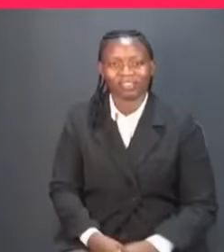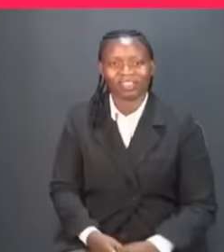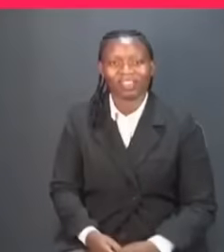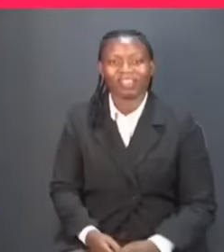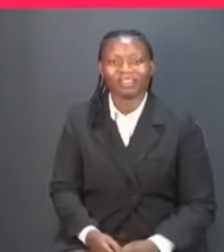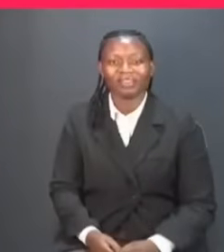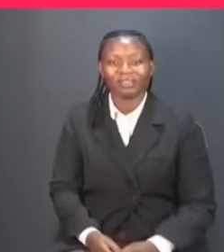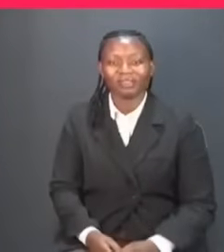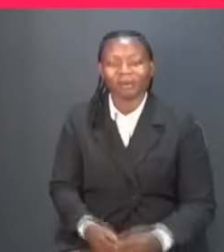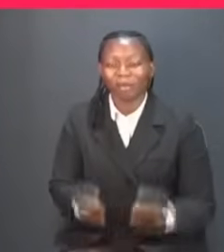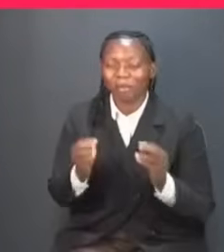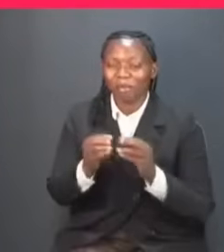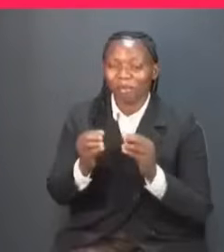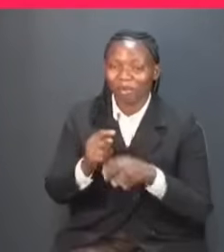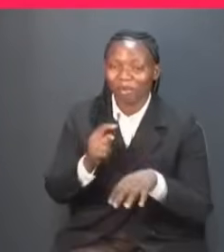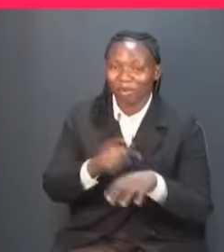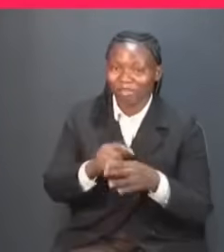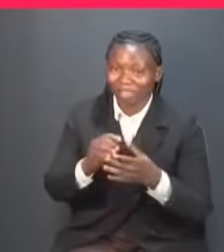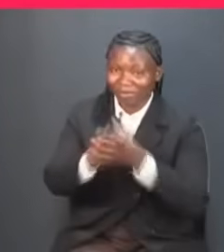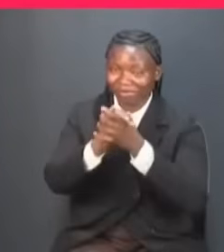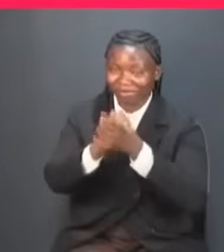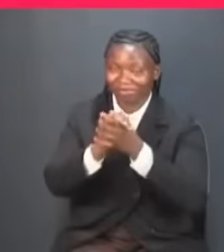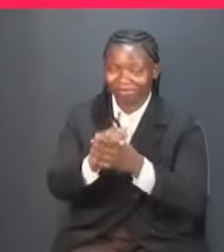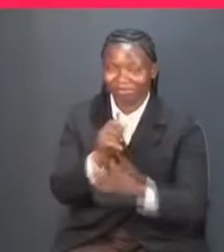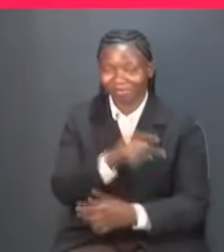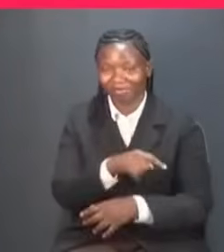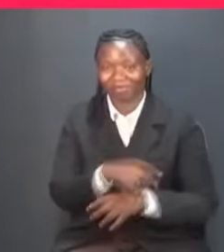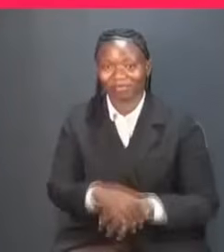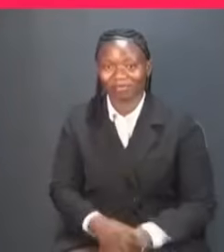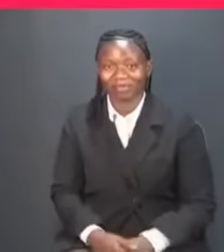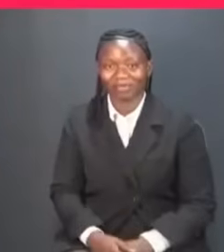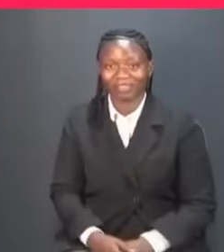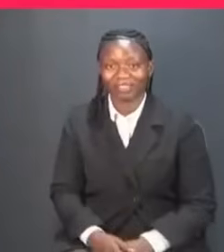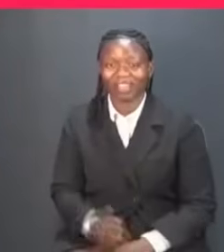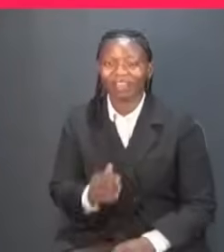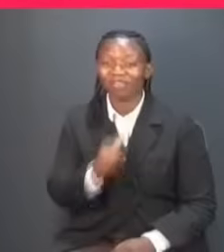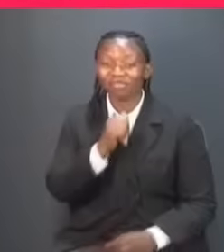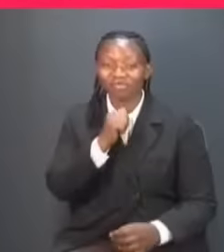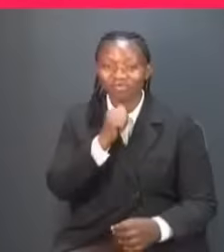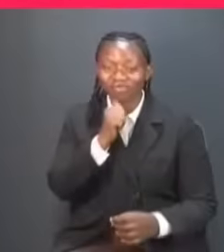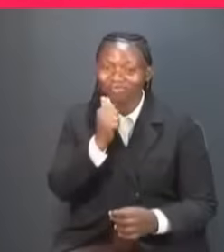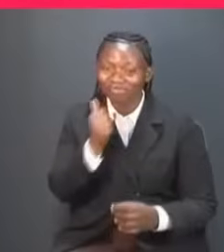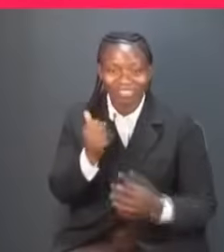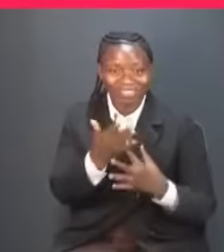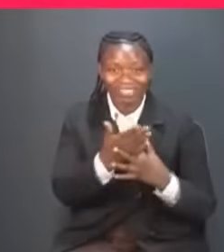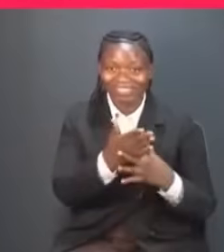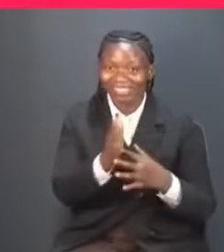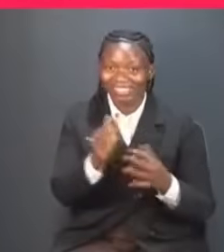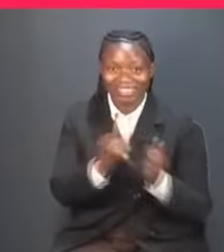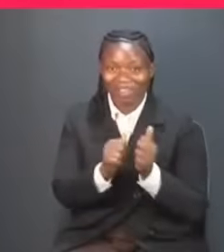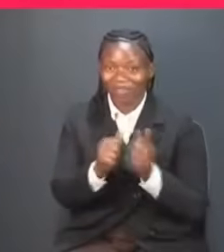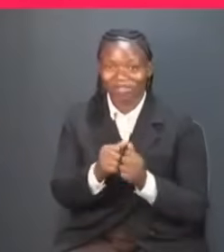many times. He hasn't shared that with you.